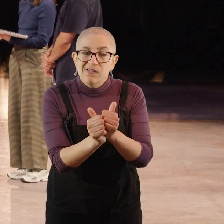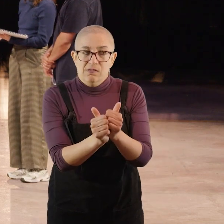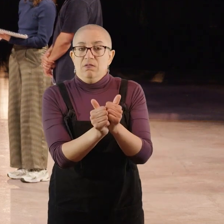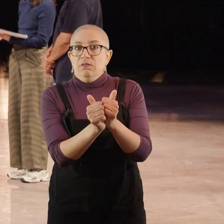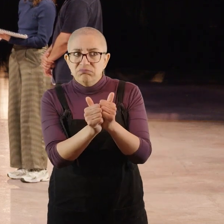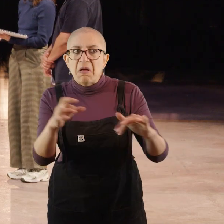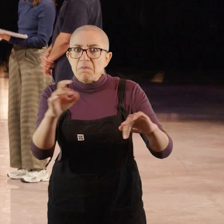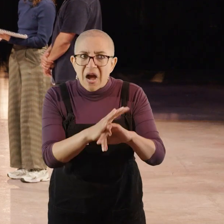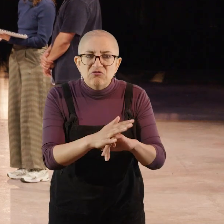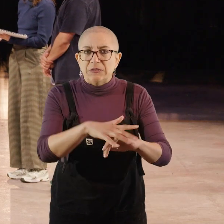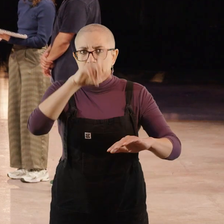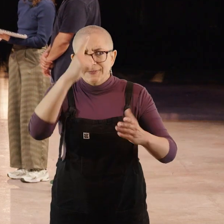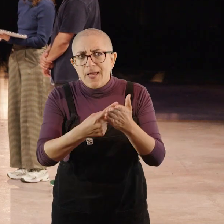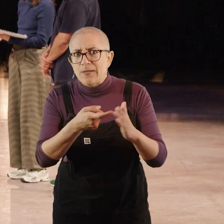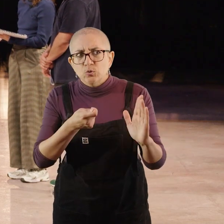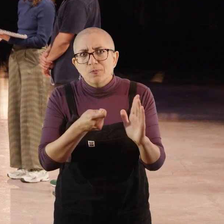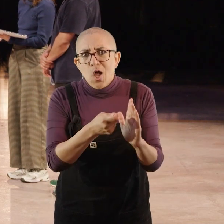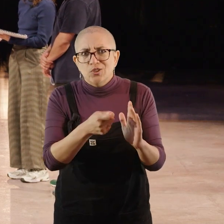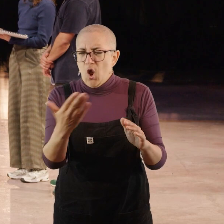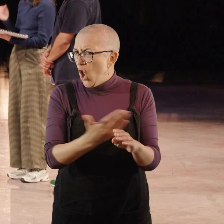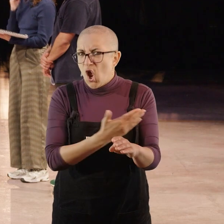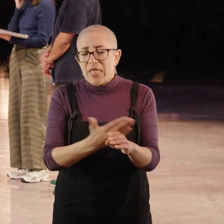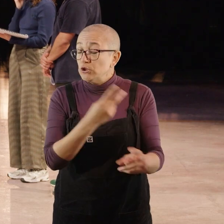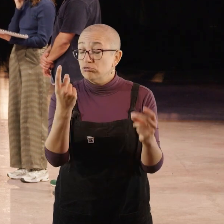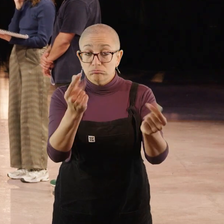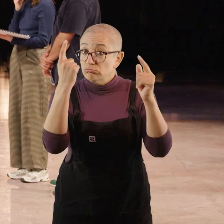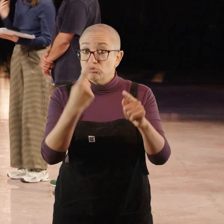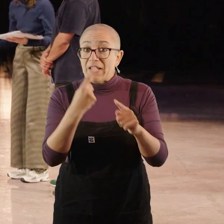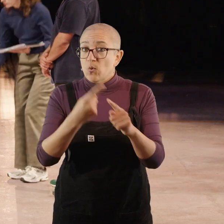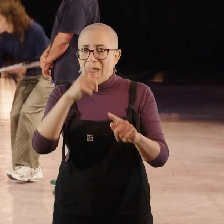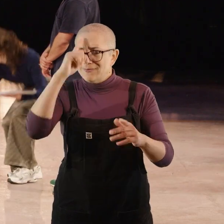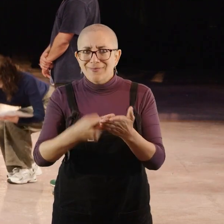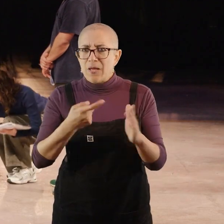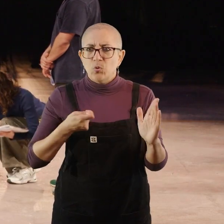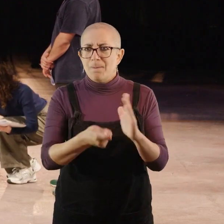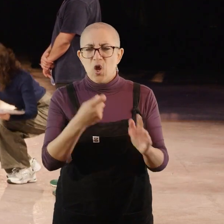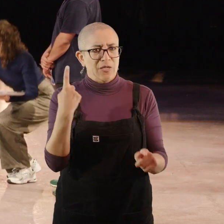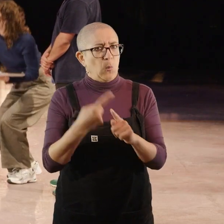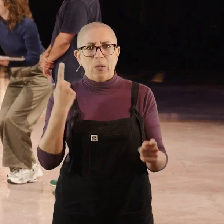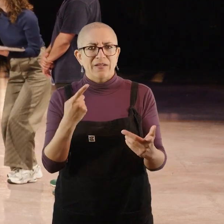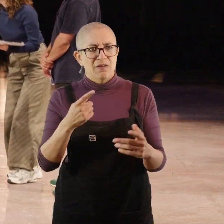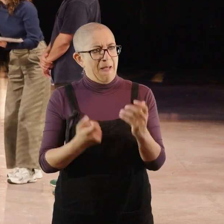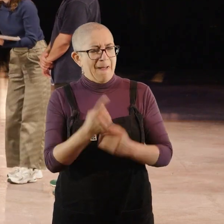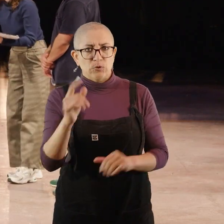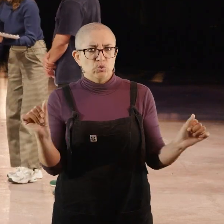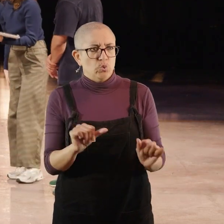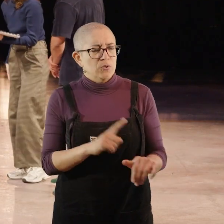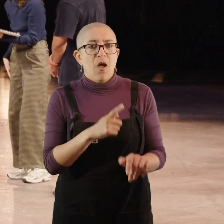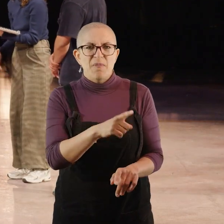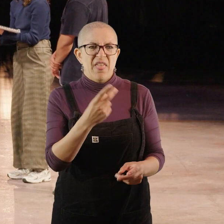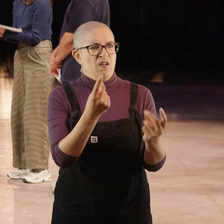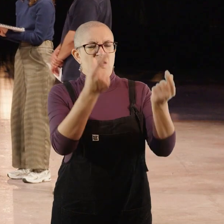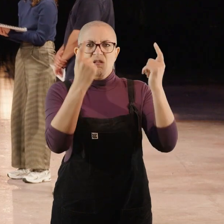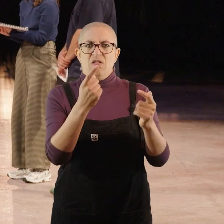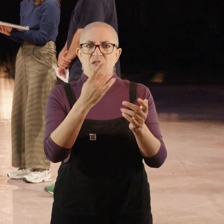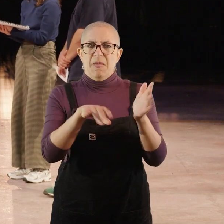Just early on in the day, they made that decision. It's so immediate, as you say, Wills. It happens in such a short amount of time, and suddenly he's changed his mind,